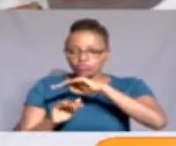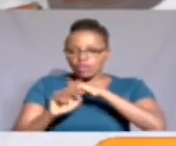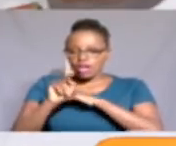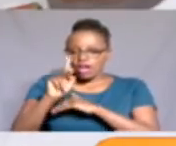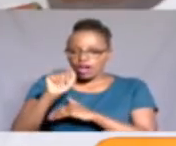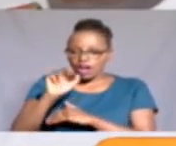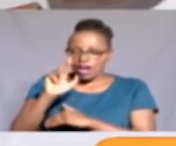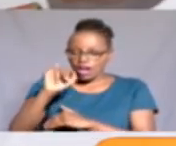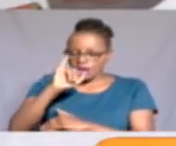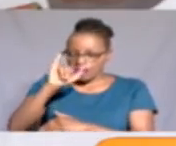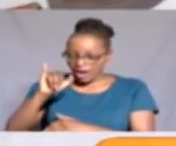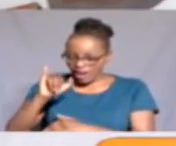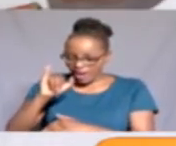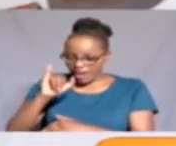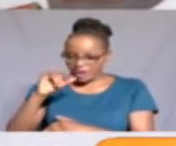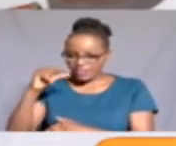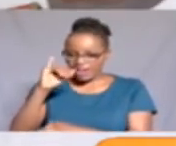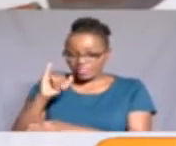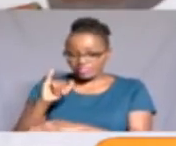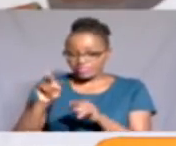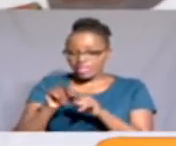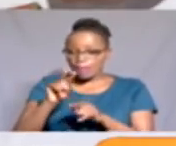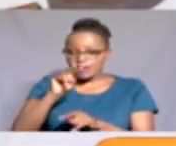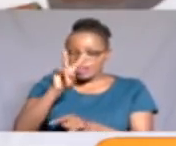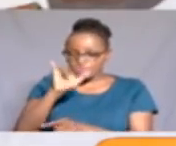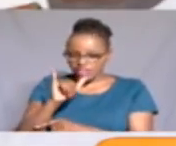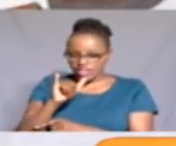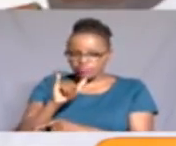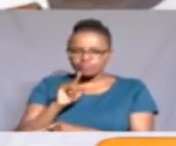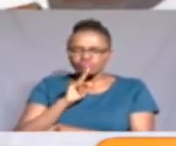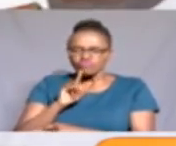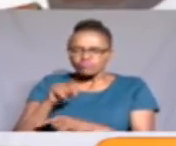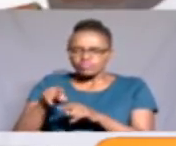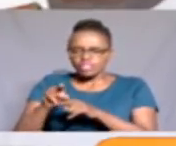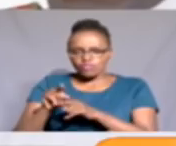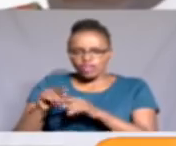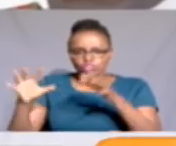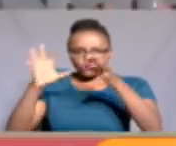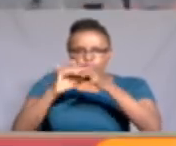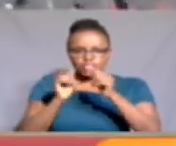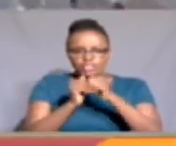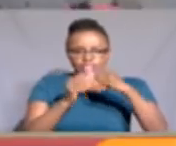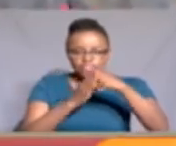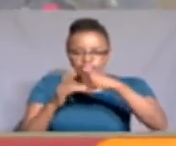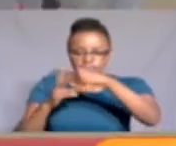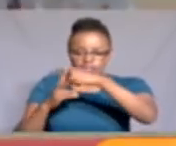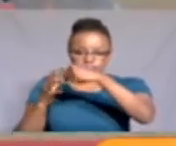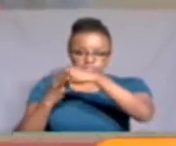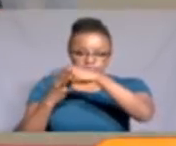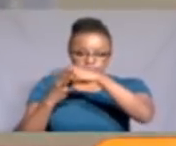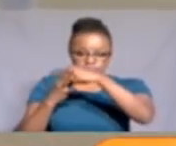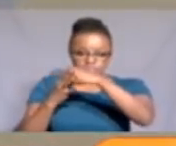after a stint as Kenya Navy Commander, a force he had joined in 1978.